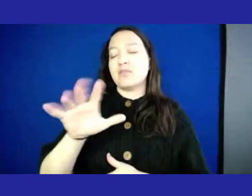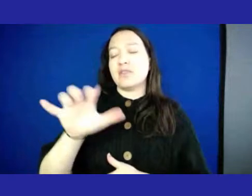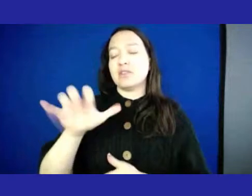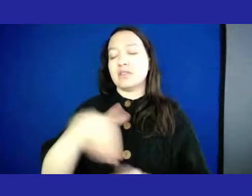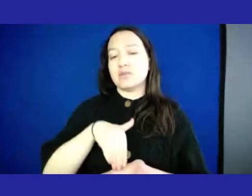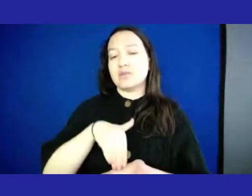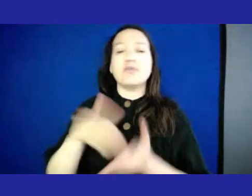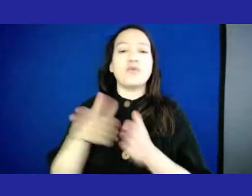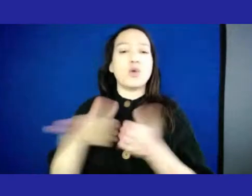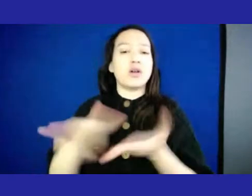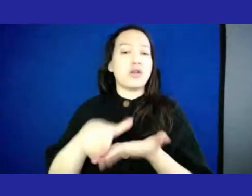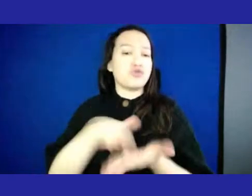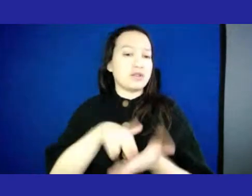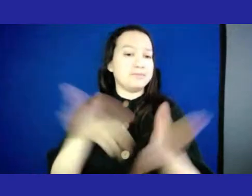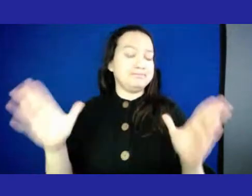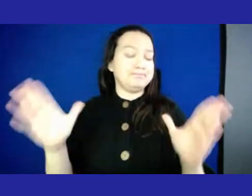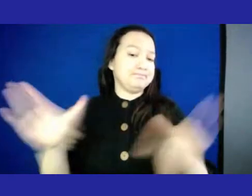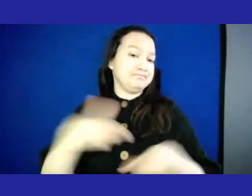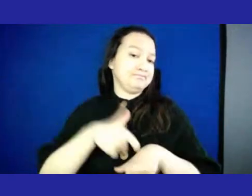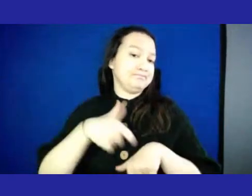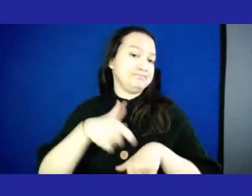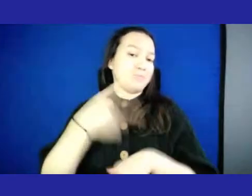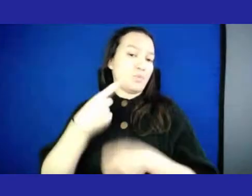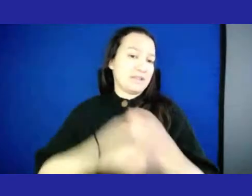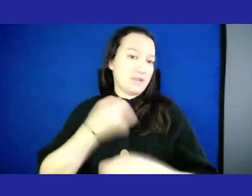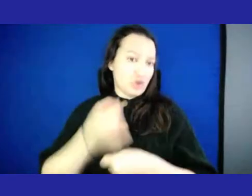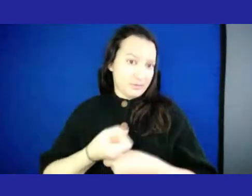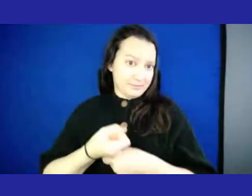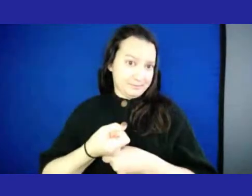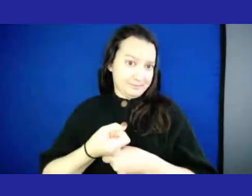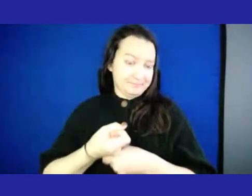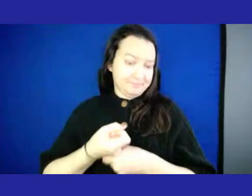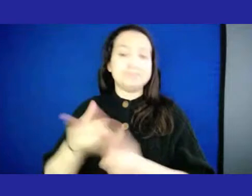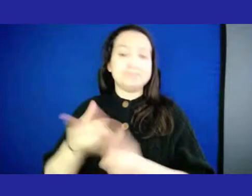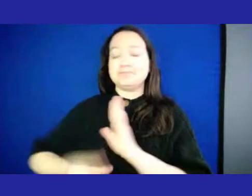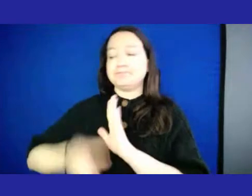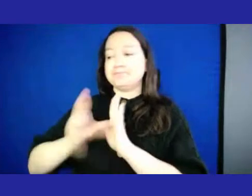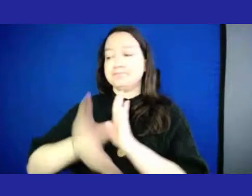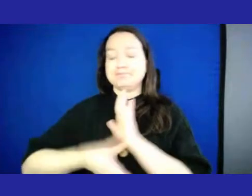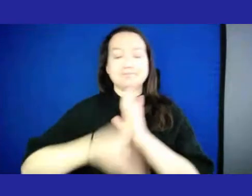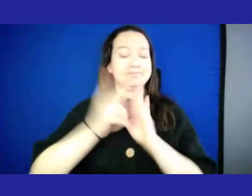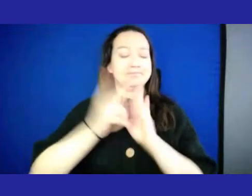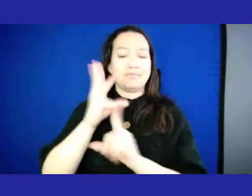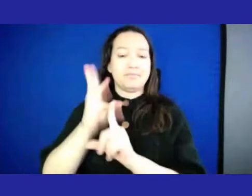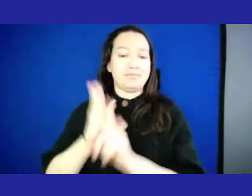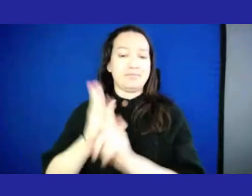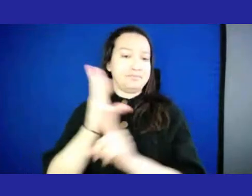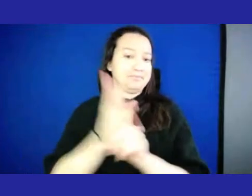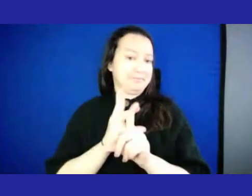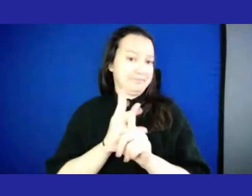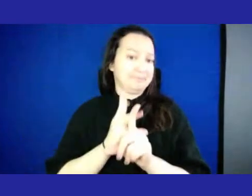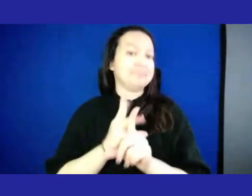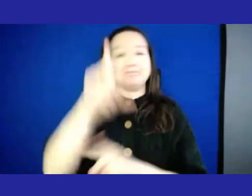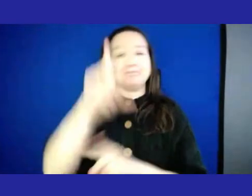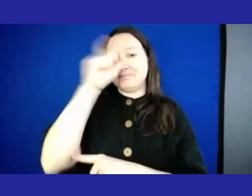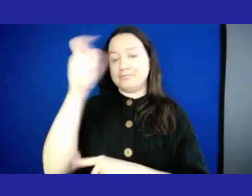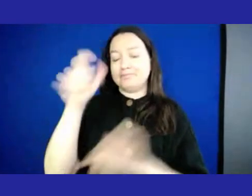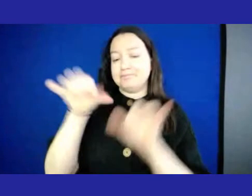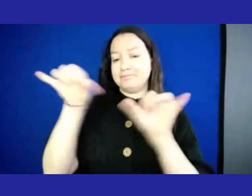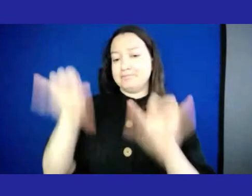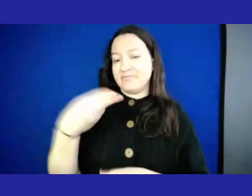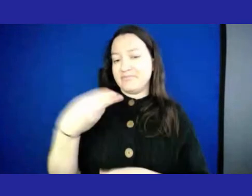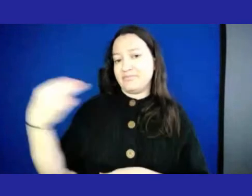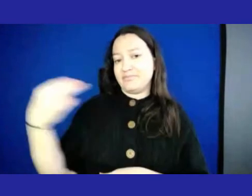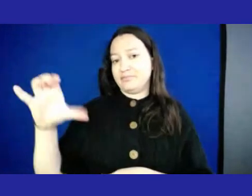$128,500,000 for a contract term of 1 year and two 6-month renewal options exercisable at the discretion of the